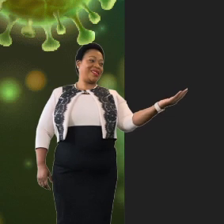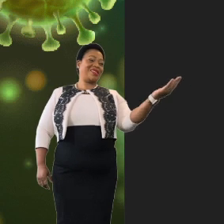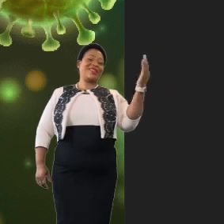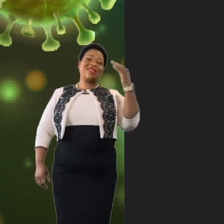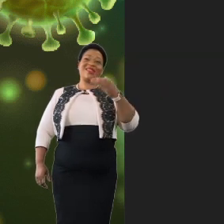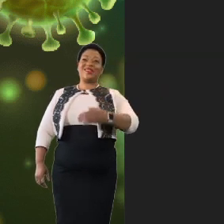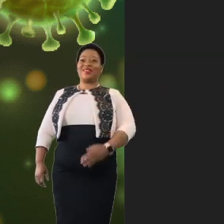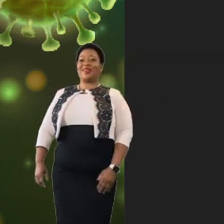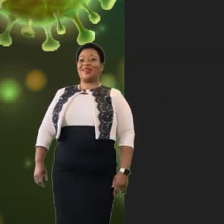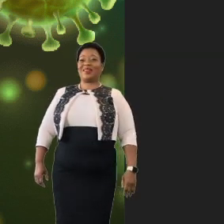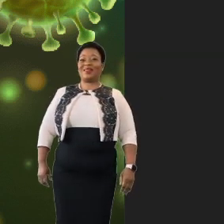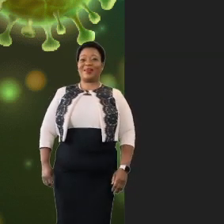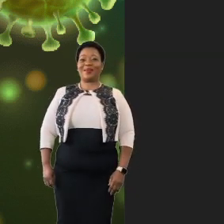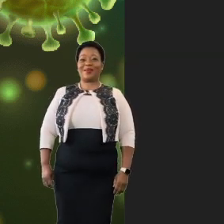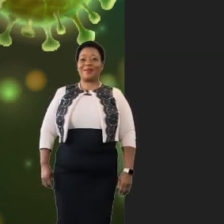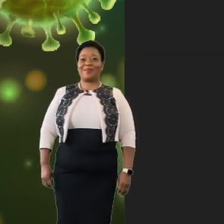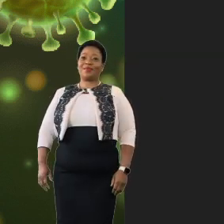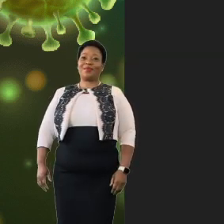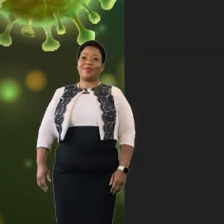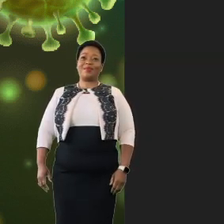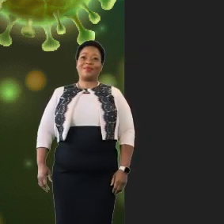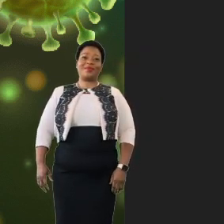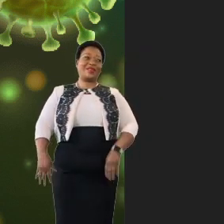that prior to any engagement with any